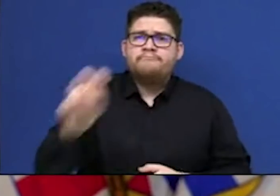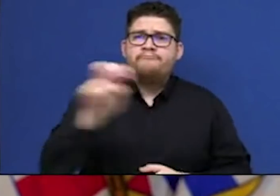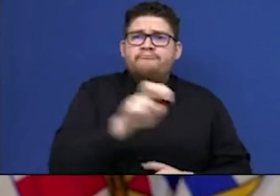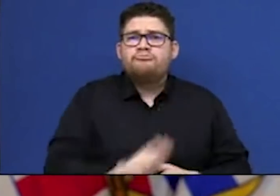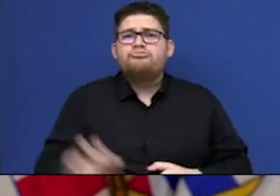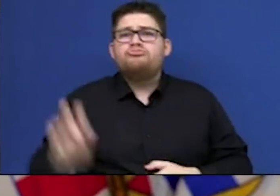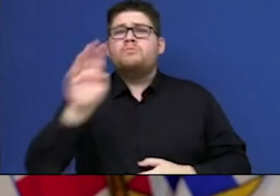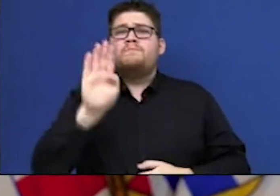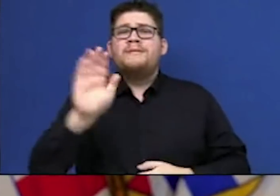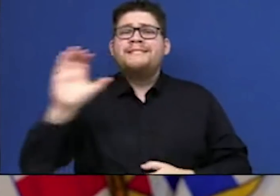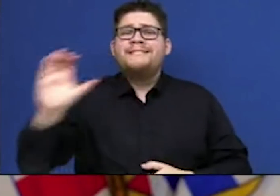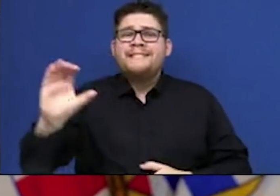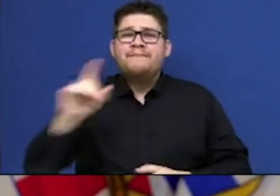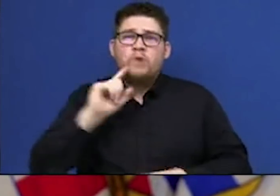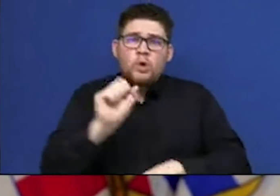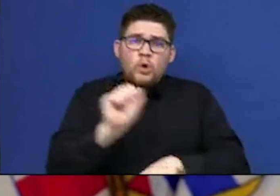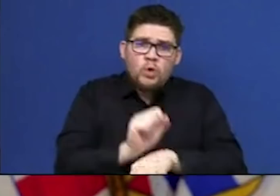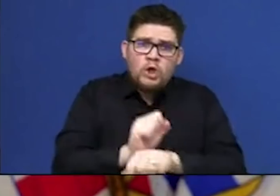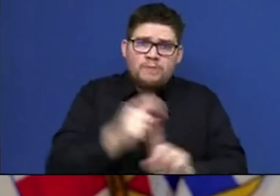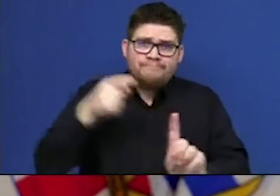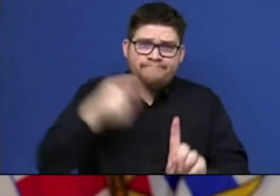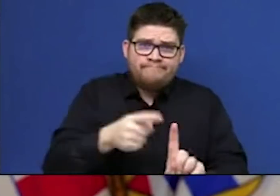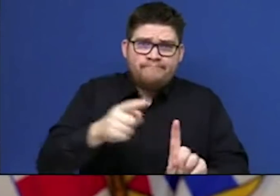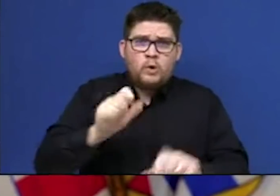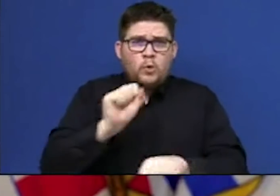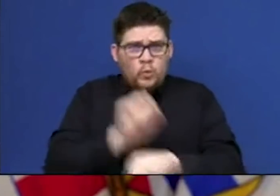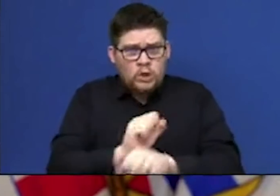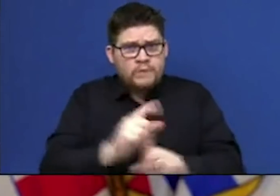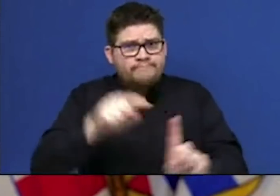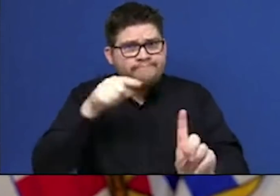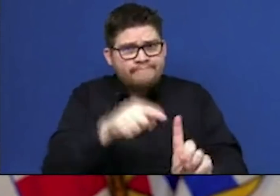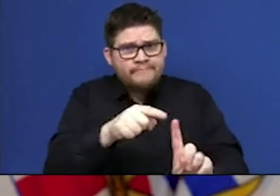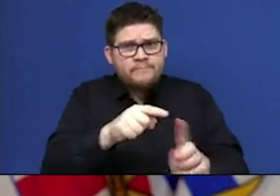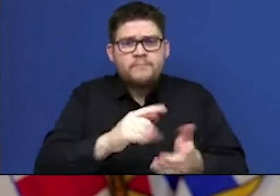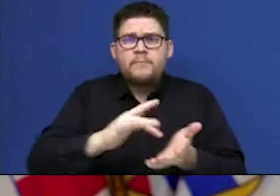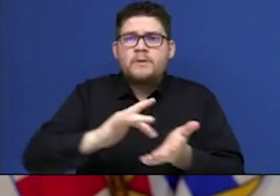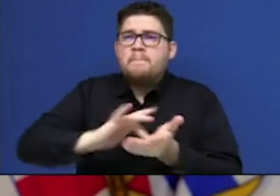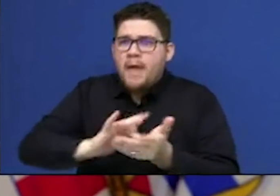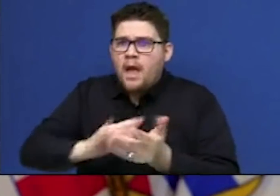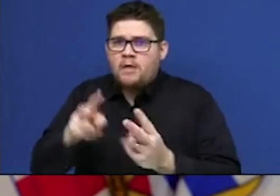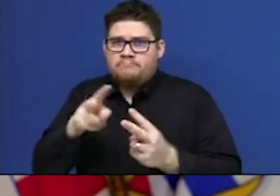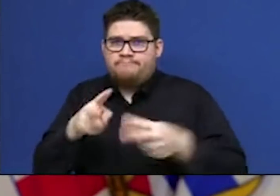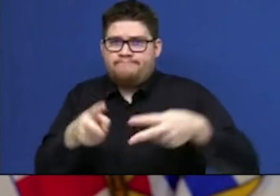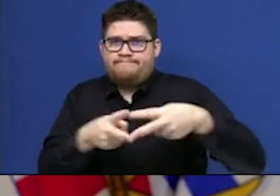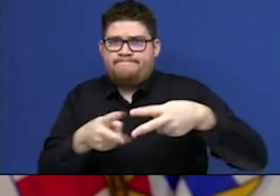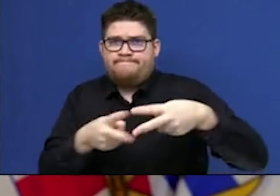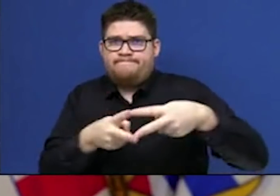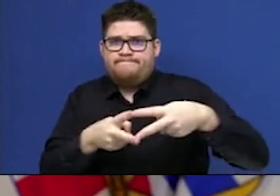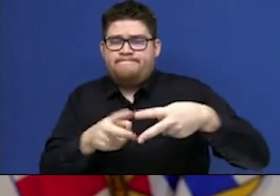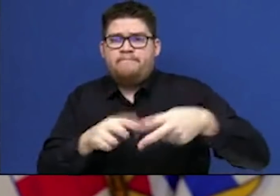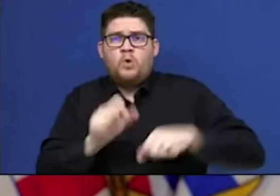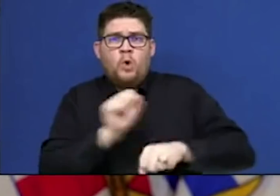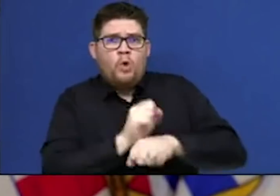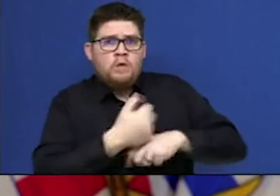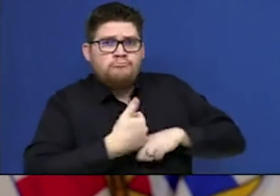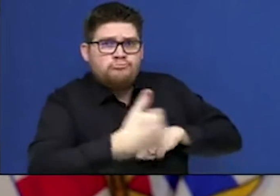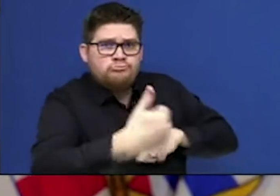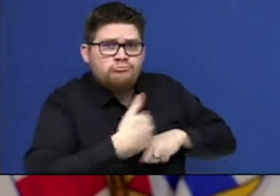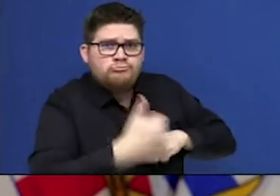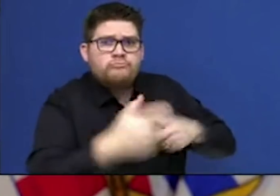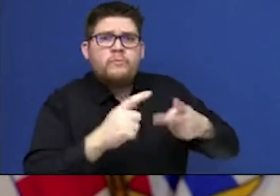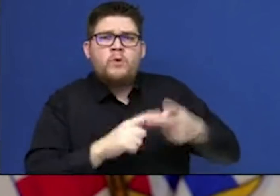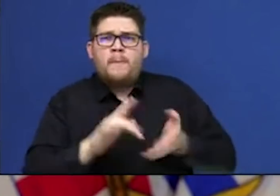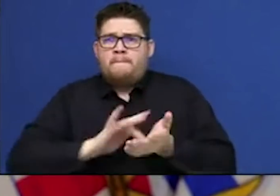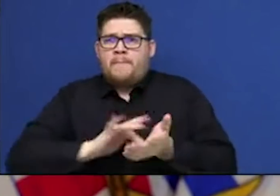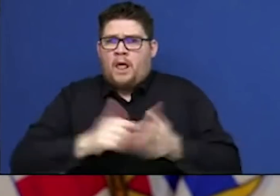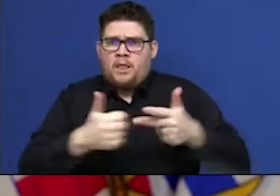to this now. We have seen increasing cases related to travel over this past few weeks. We